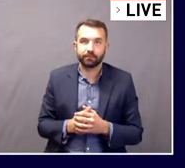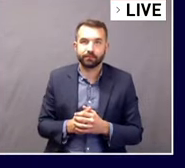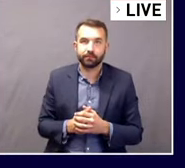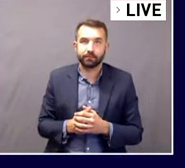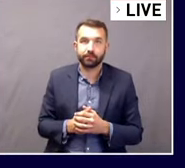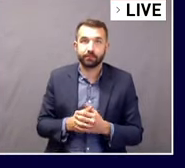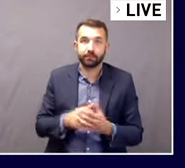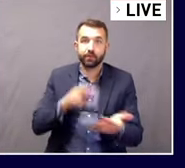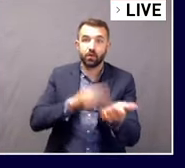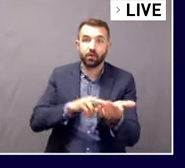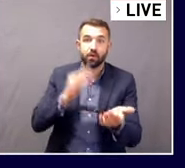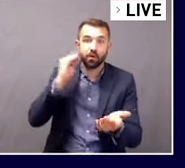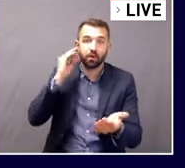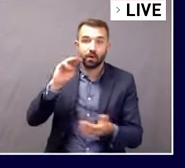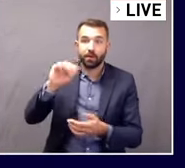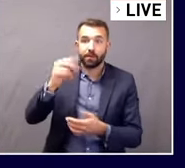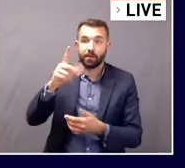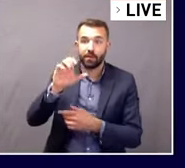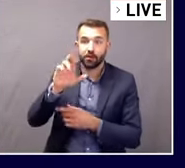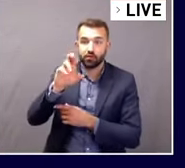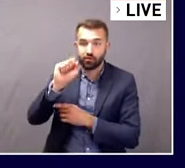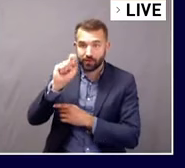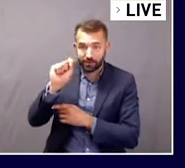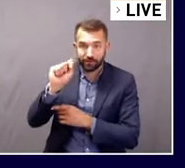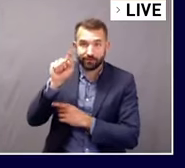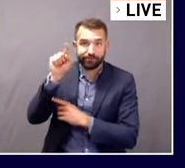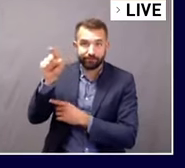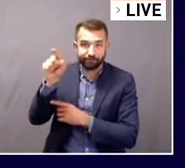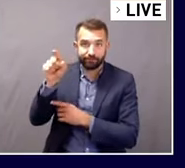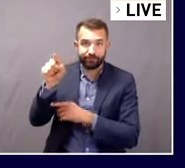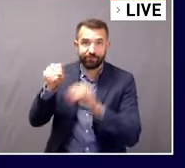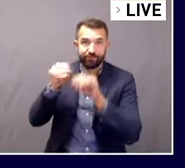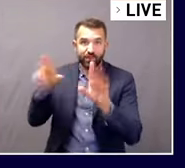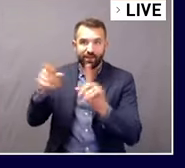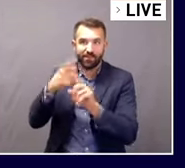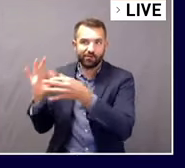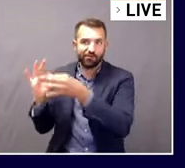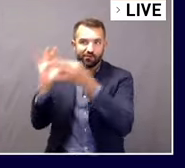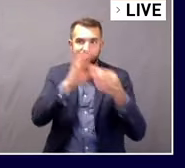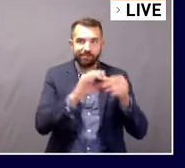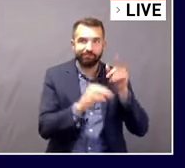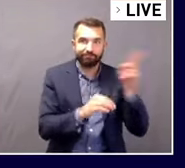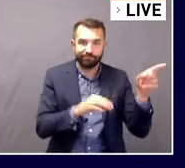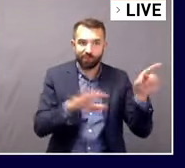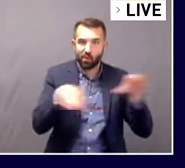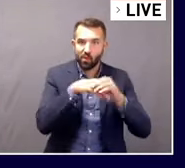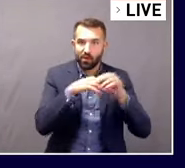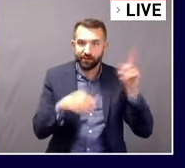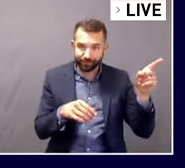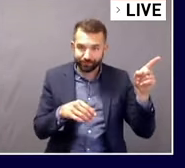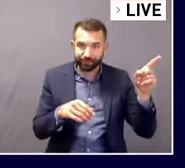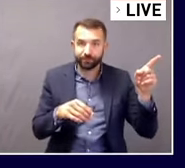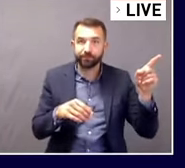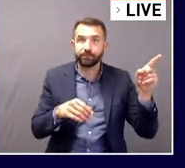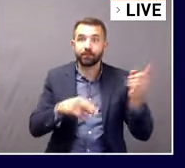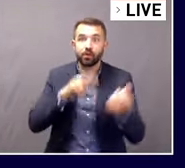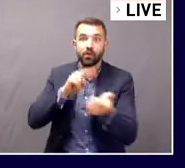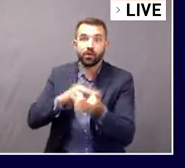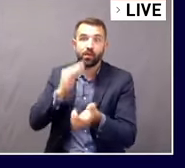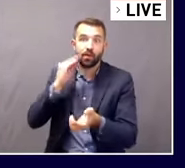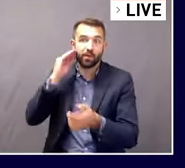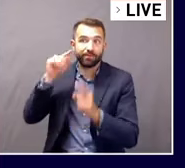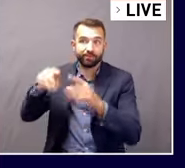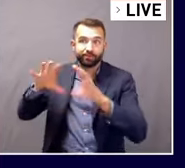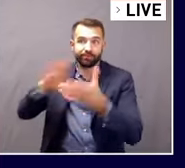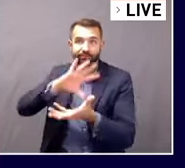Facility. Overall, there are 39 cases of COVID-19 that have been associated